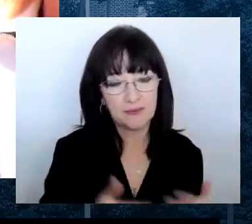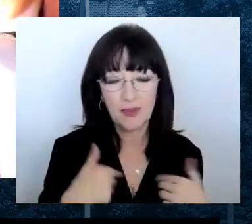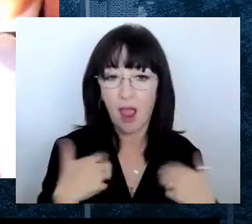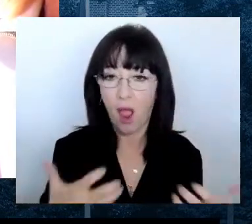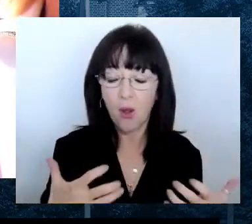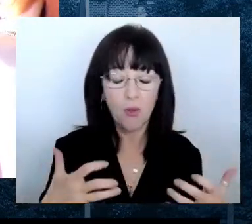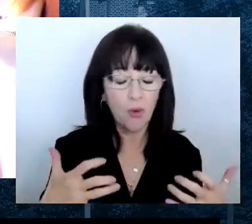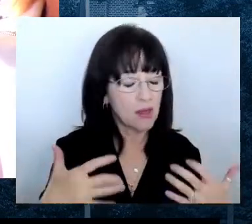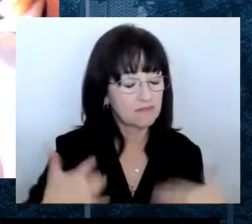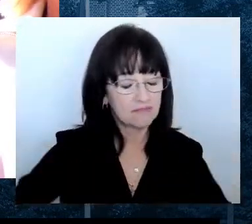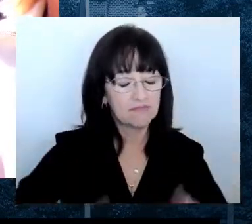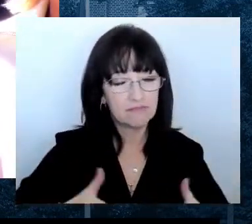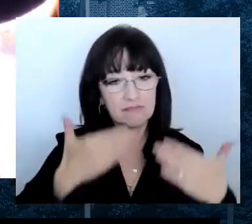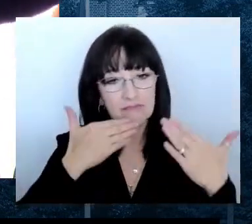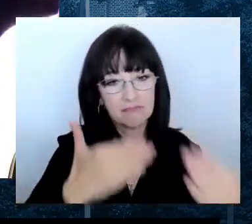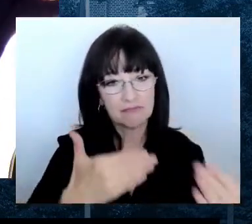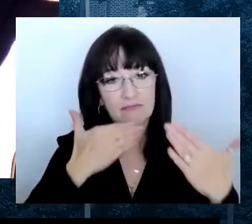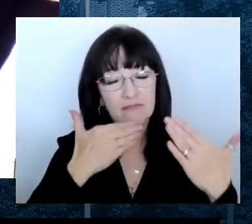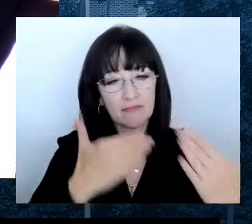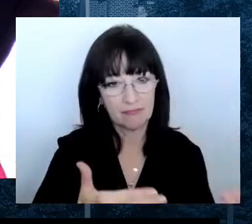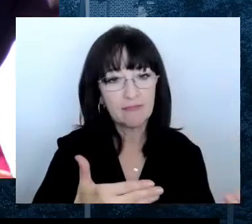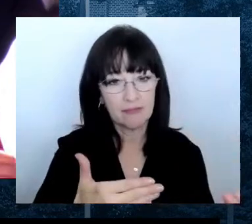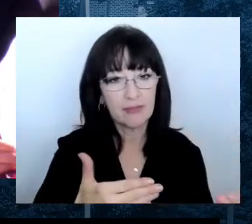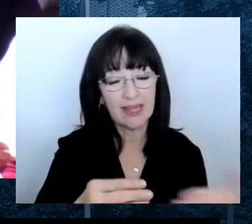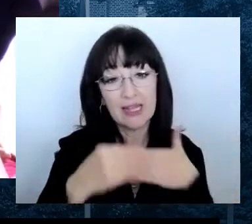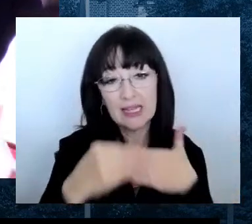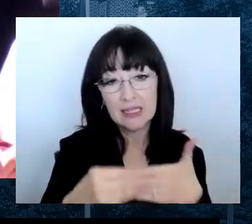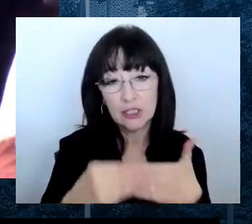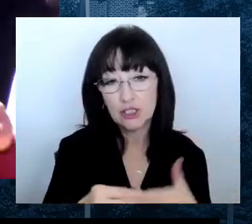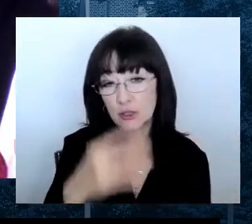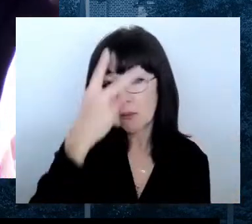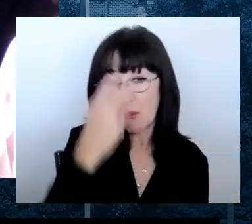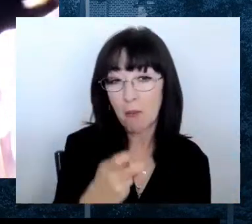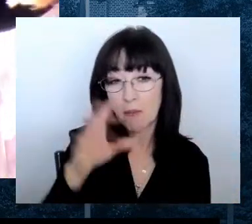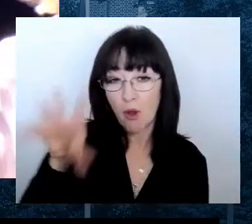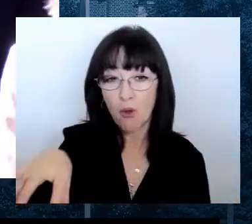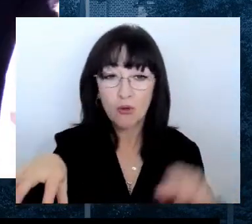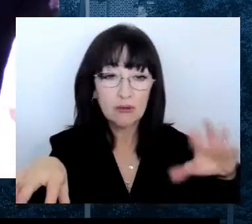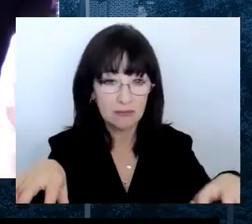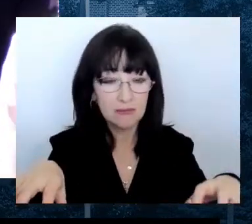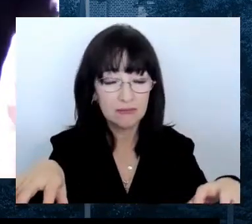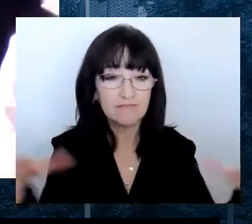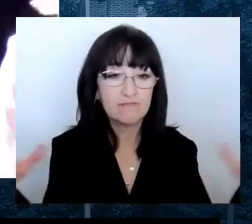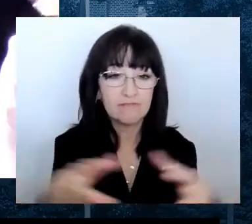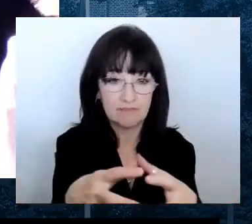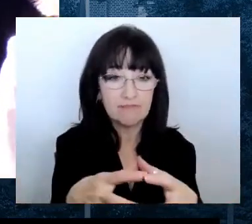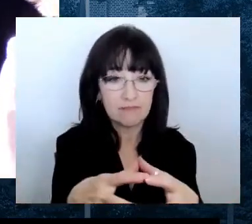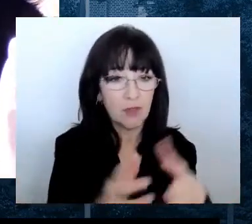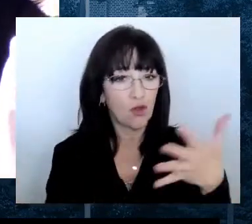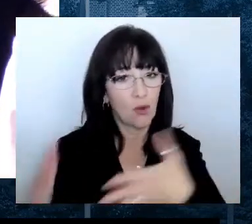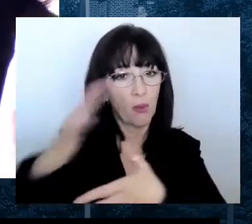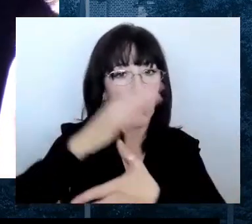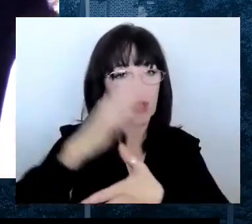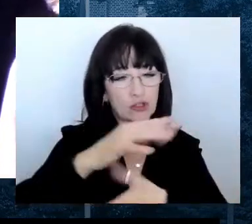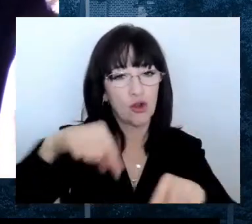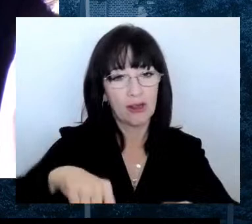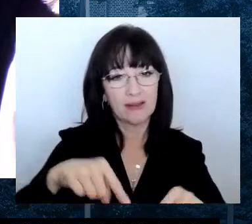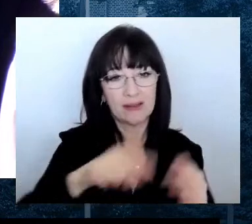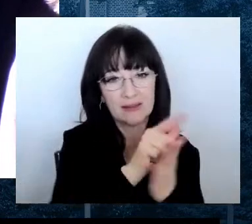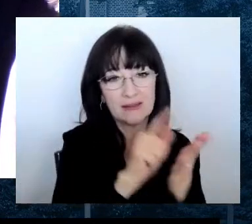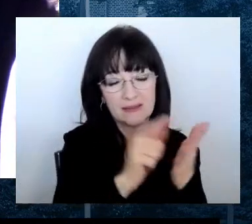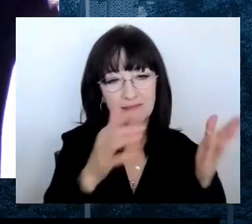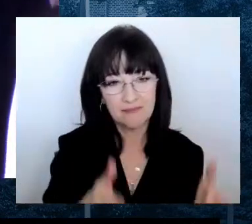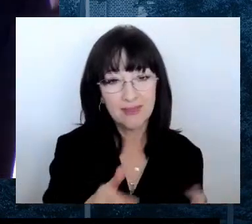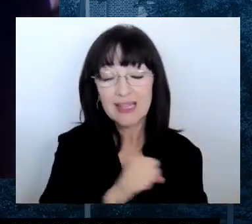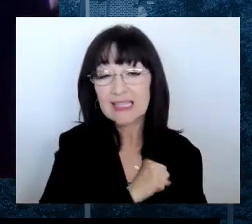to our Democratic leadership in both chambers for not only their strong support of this legislation, but for prioritizing it. Senators Townsend